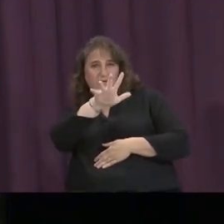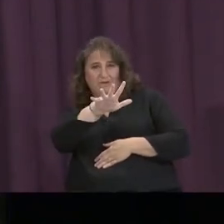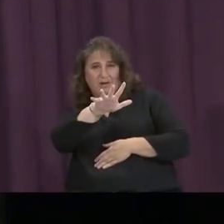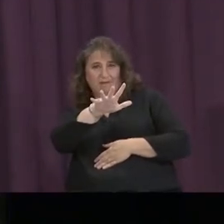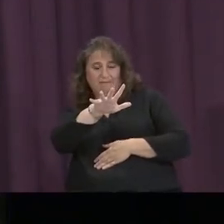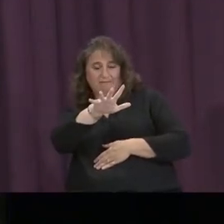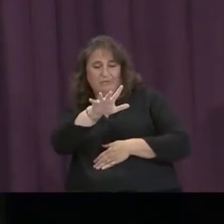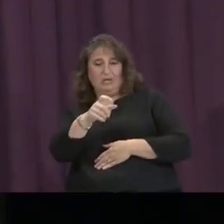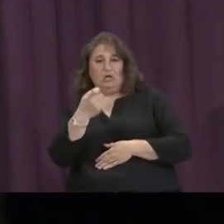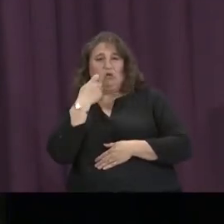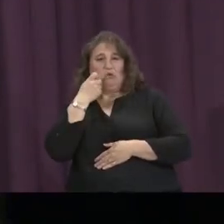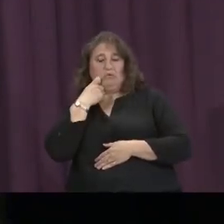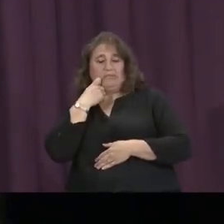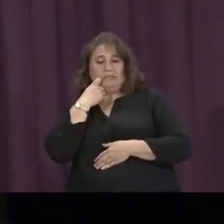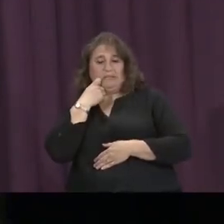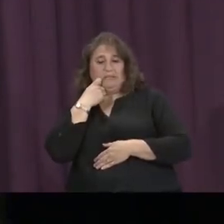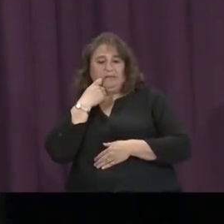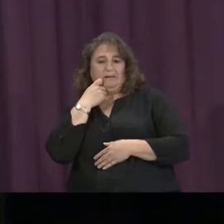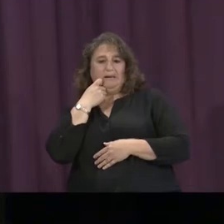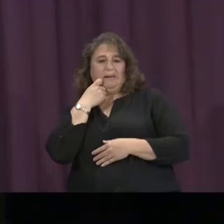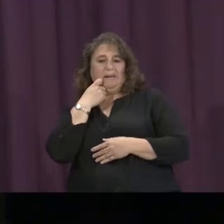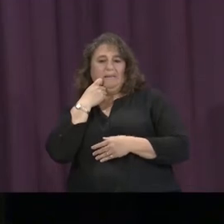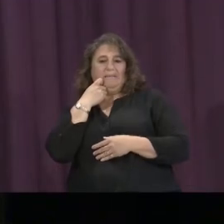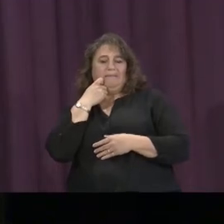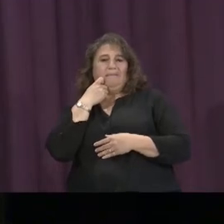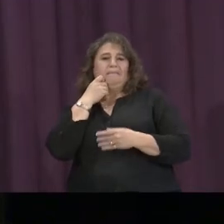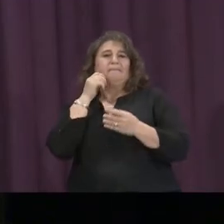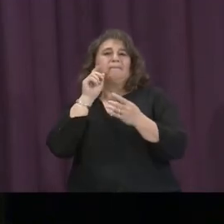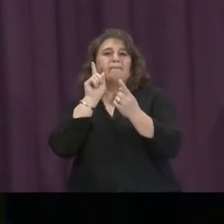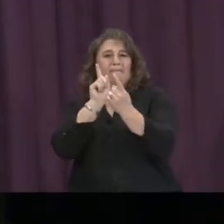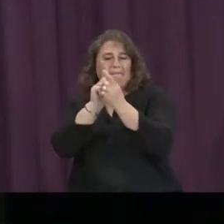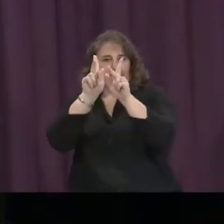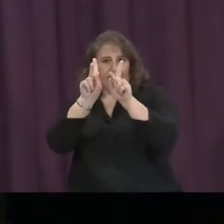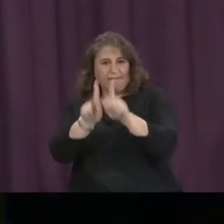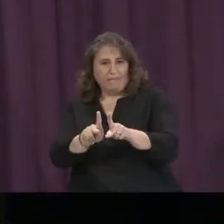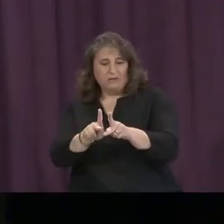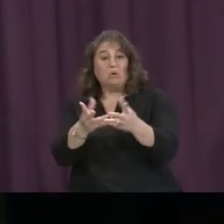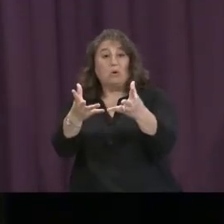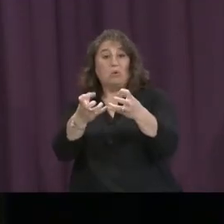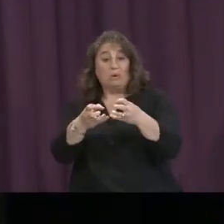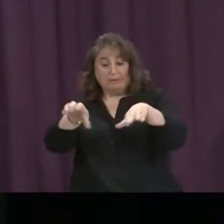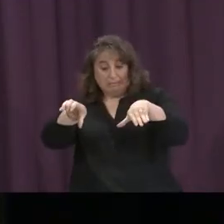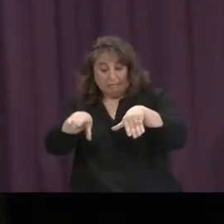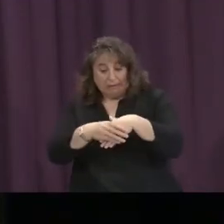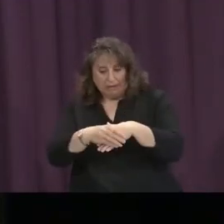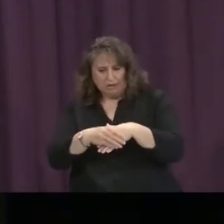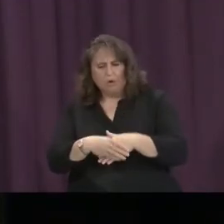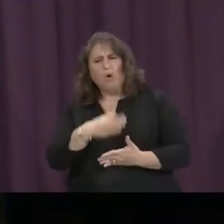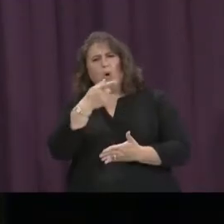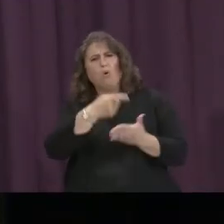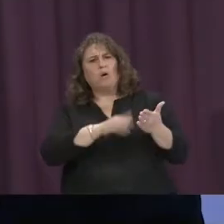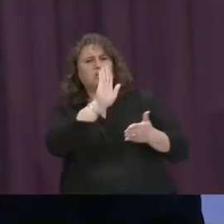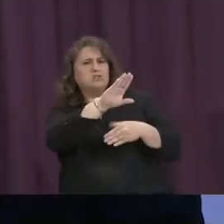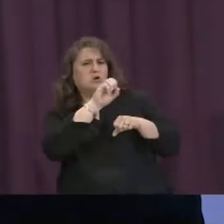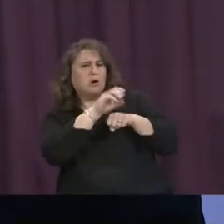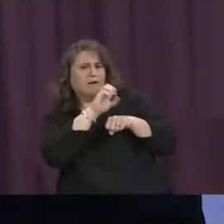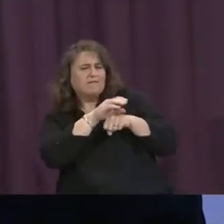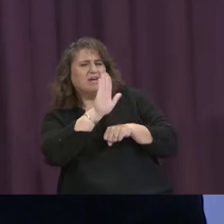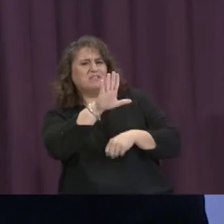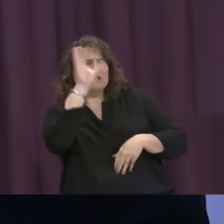someone and is contemplating marriage. You give her advice on what she should do. Oh, my gosh.